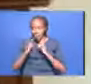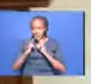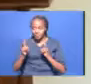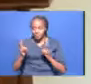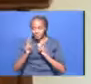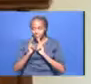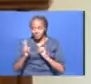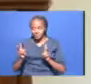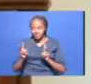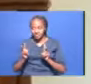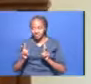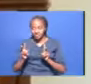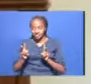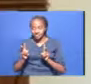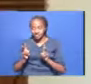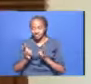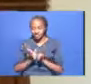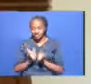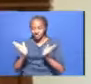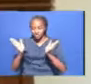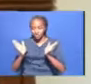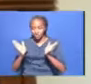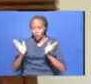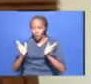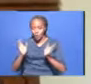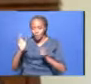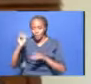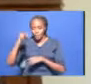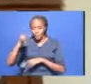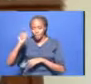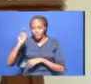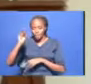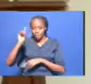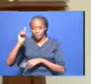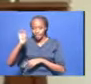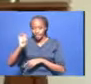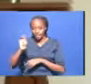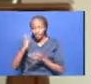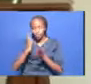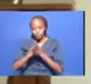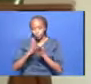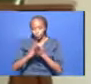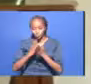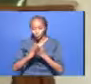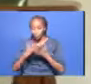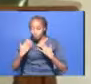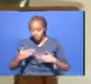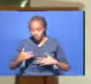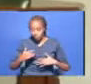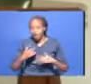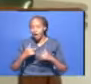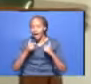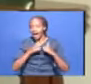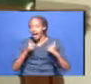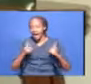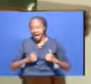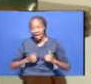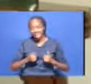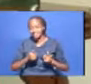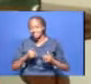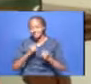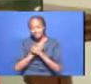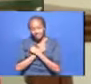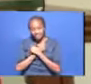Thank you. And peace. General Opande is a celebrated military icon who has won many hats over the years. Even in retirement,